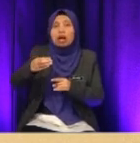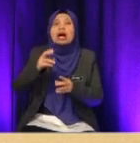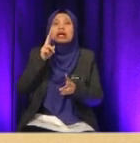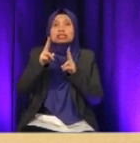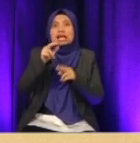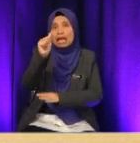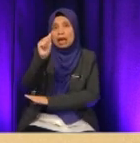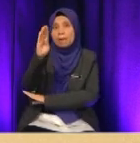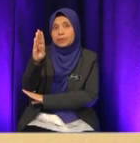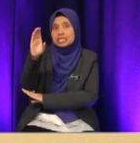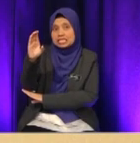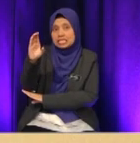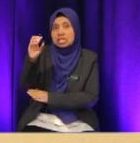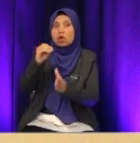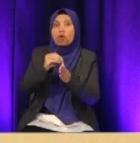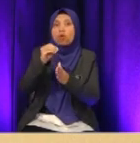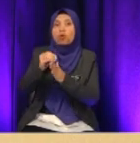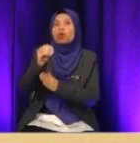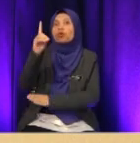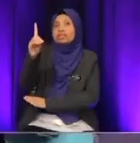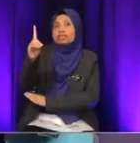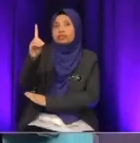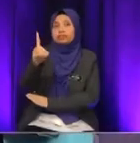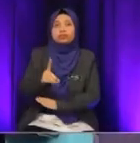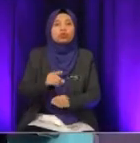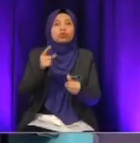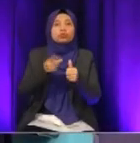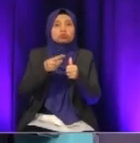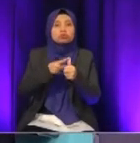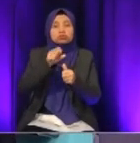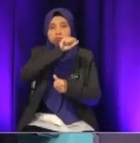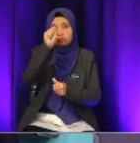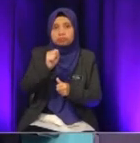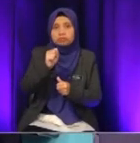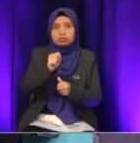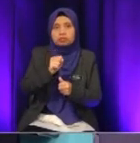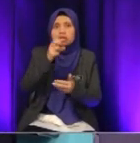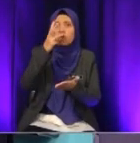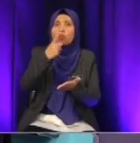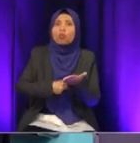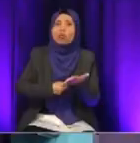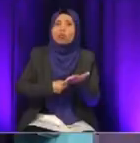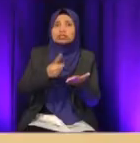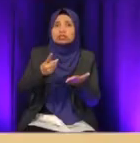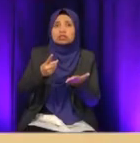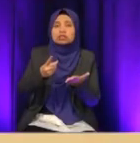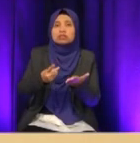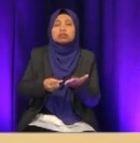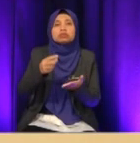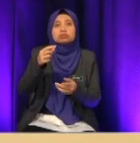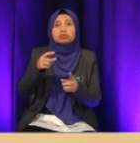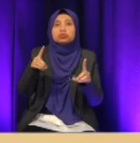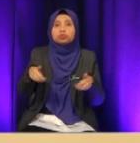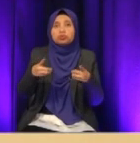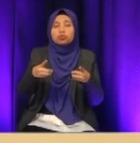B, C or D. All right. Okay. So for the first question, what sort of things do good gym members do as